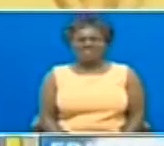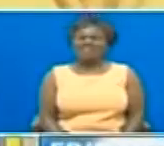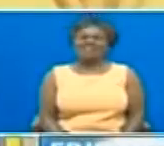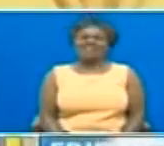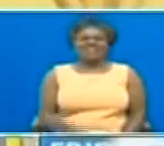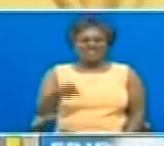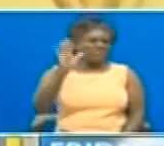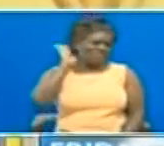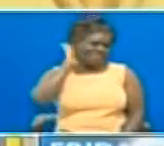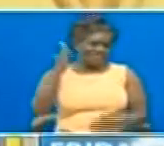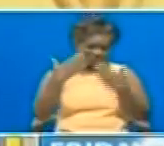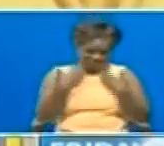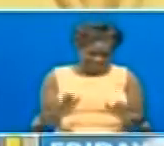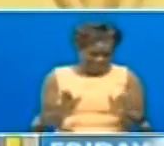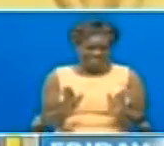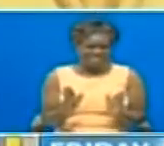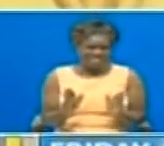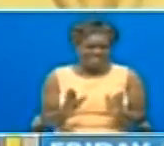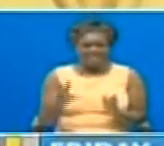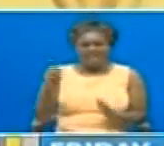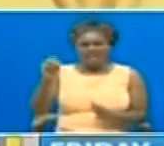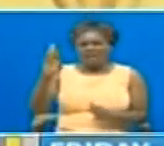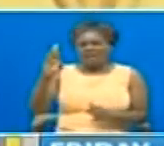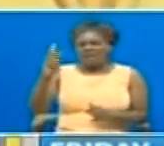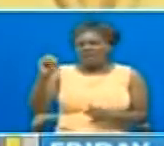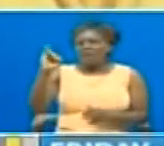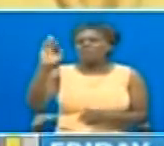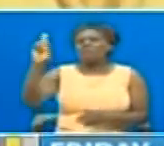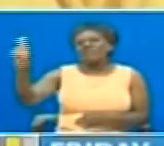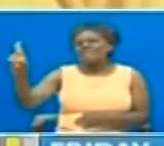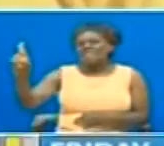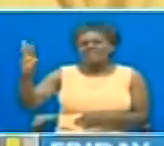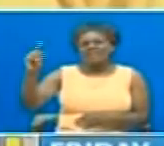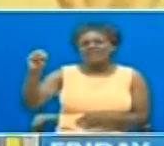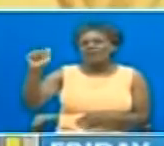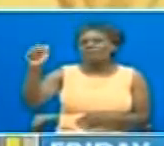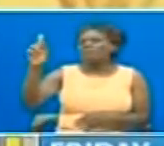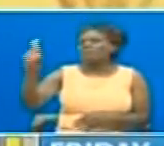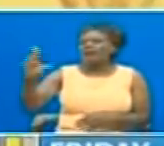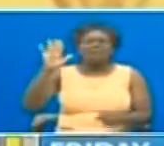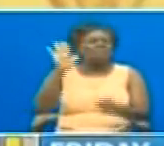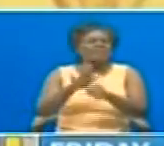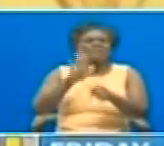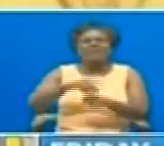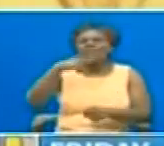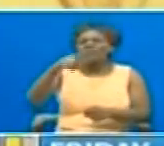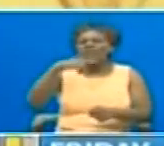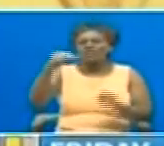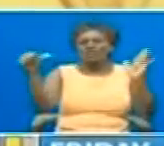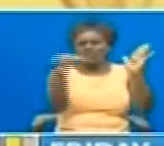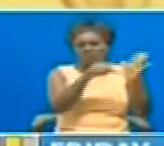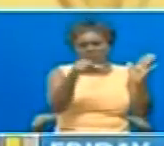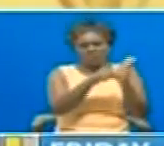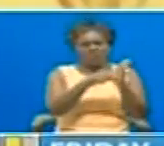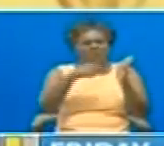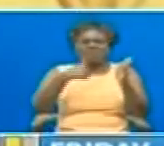Willis, you had the Myrrh. So many pronunciations there. I could